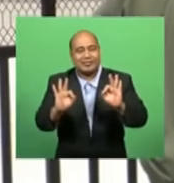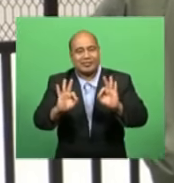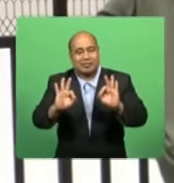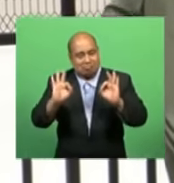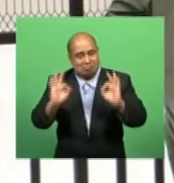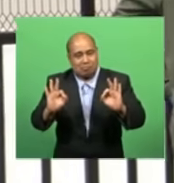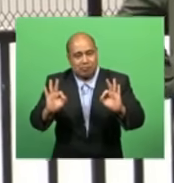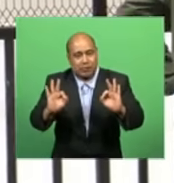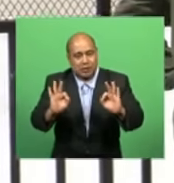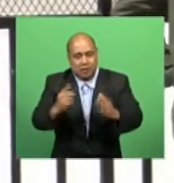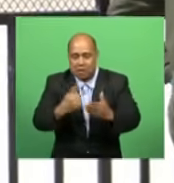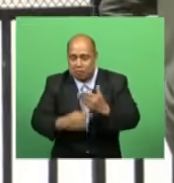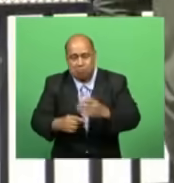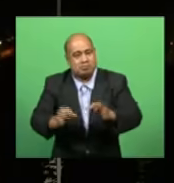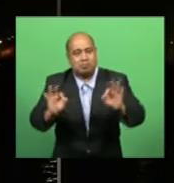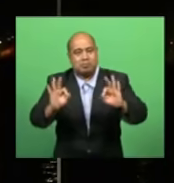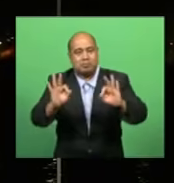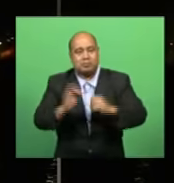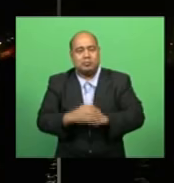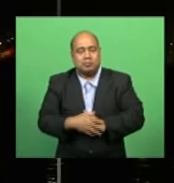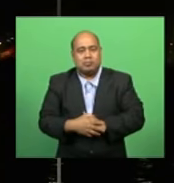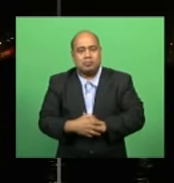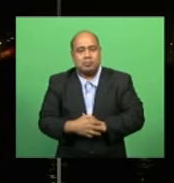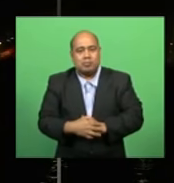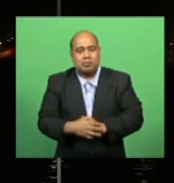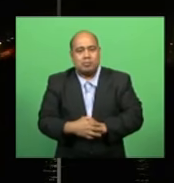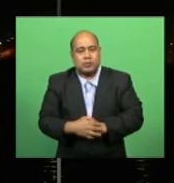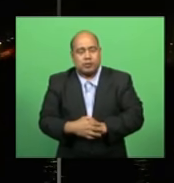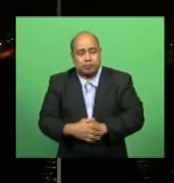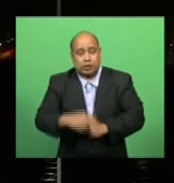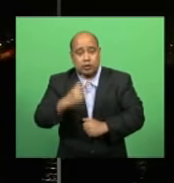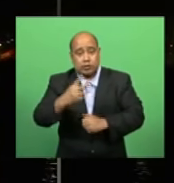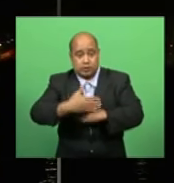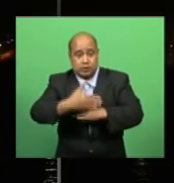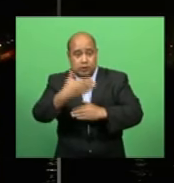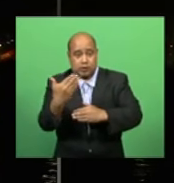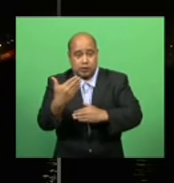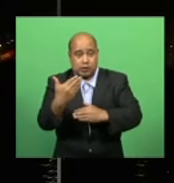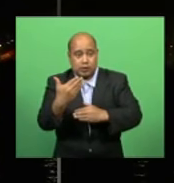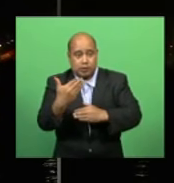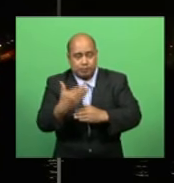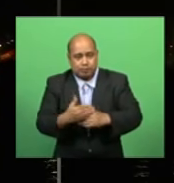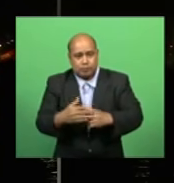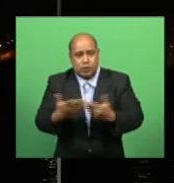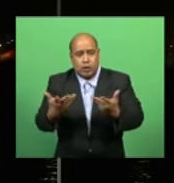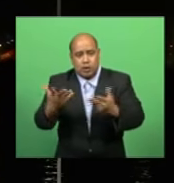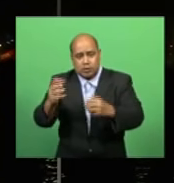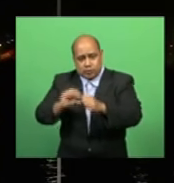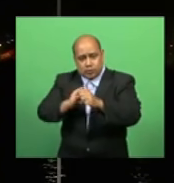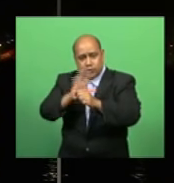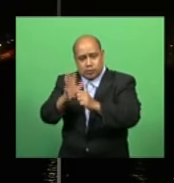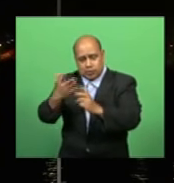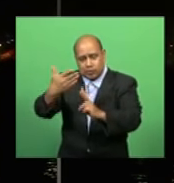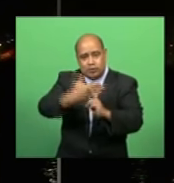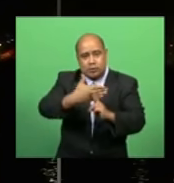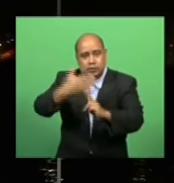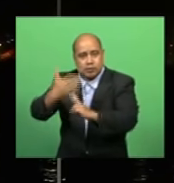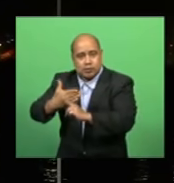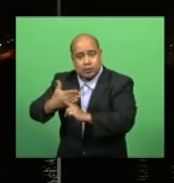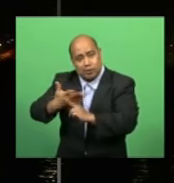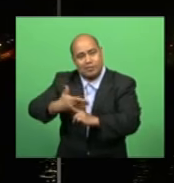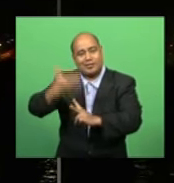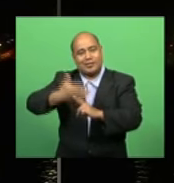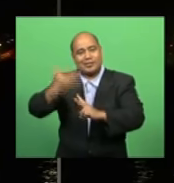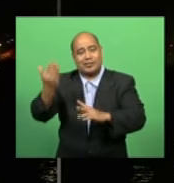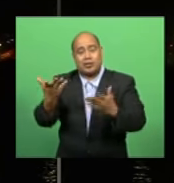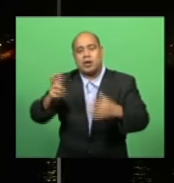Koretandulala, FBC News. 2 days after coming out of the COVID-19 lockdown, residents of Soasoa and Lambasa are